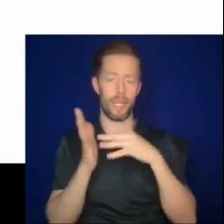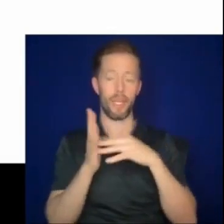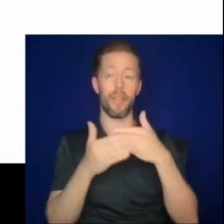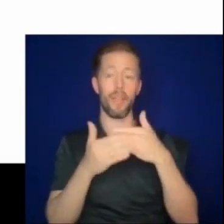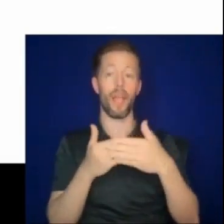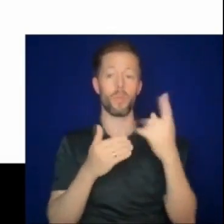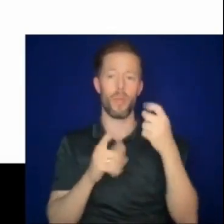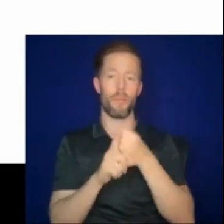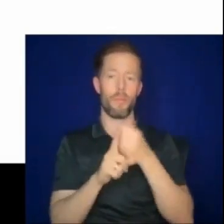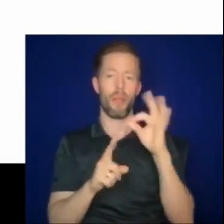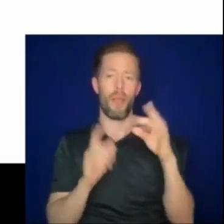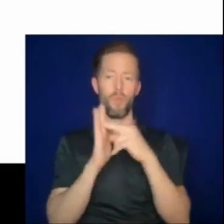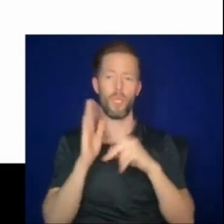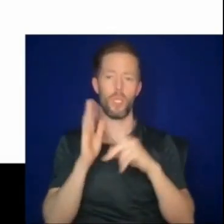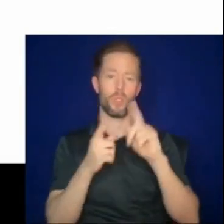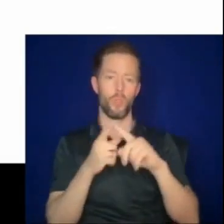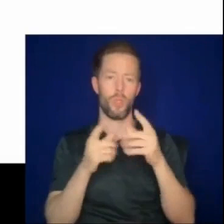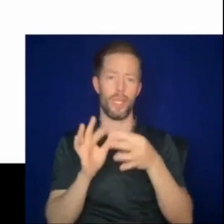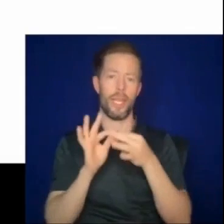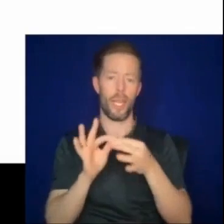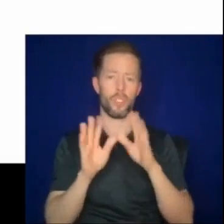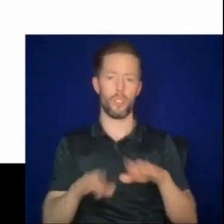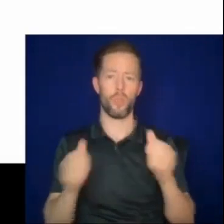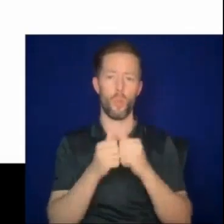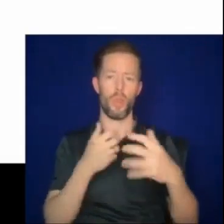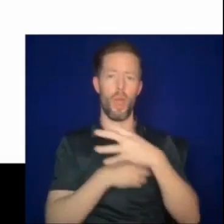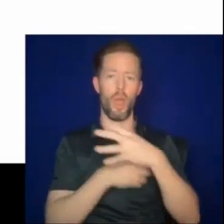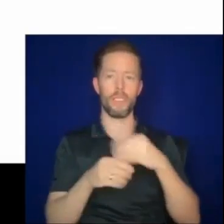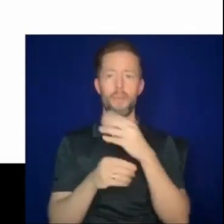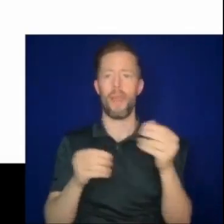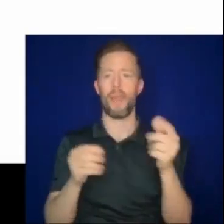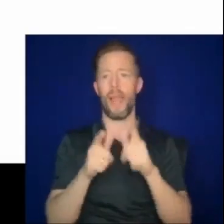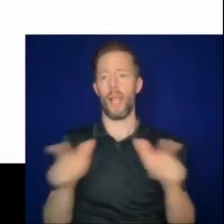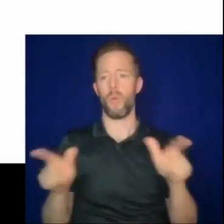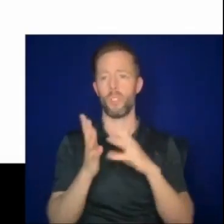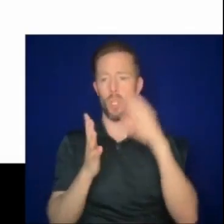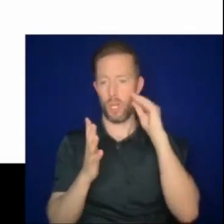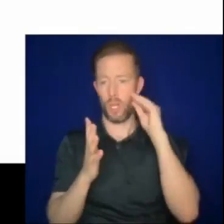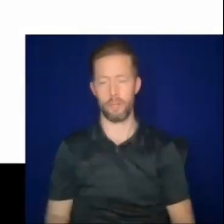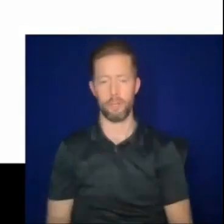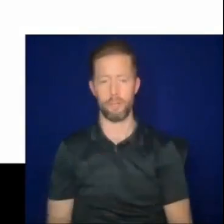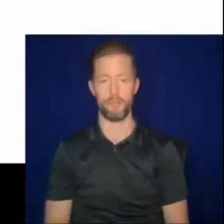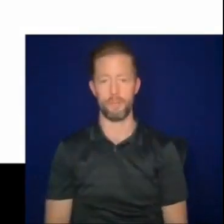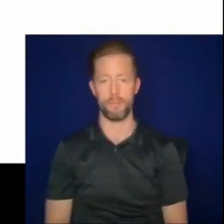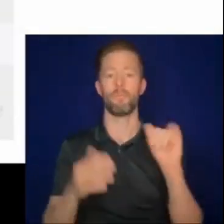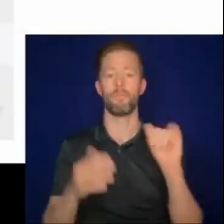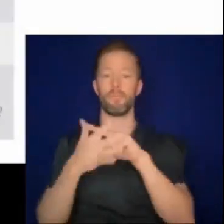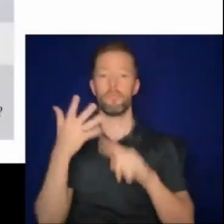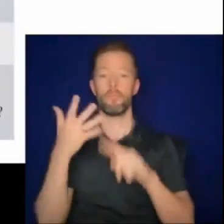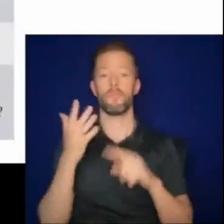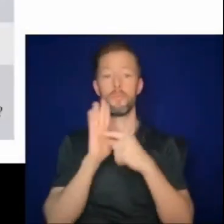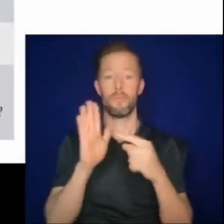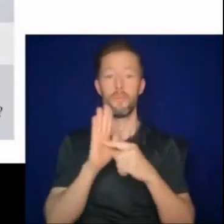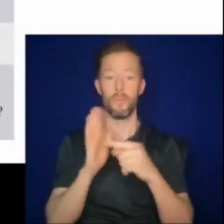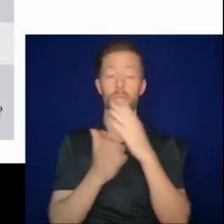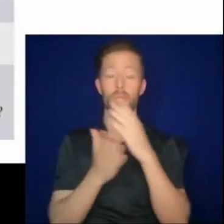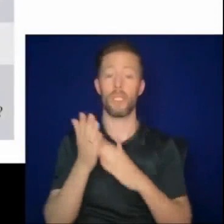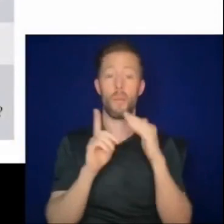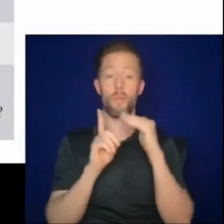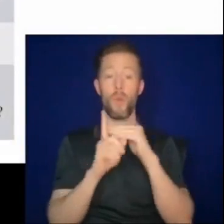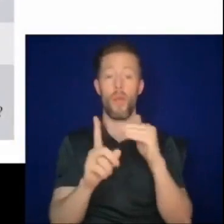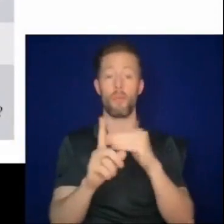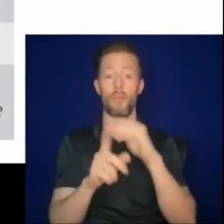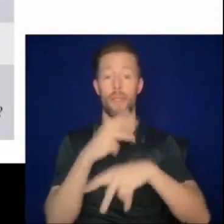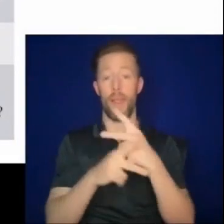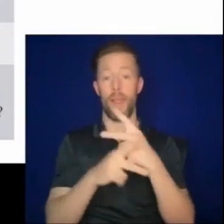a Systematic Case Study. And the next one is The Impact of Reading to Engage Children with Autism and Language Learning. So these are examples of